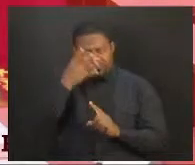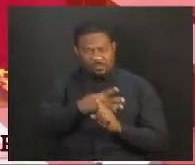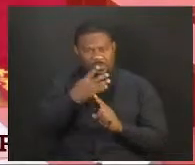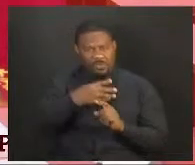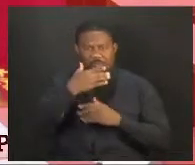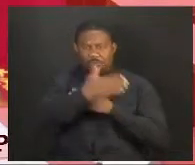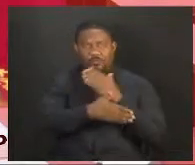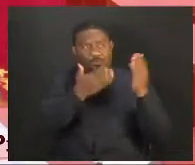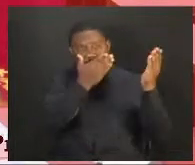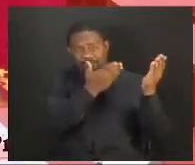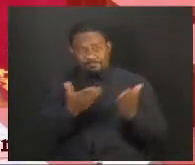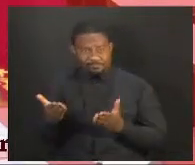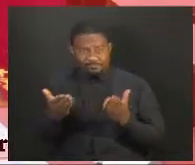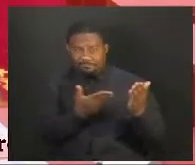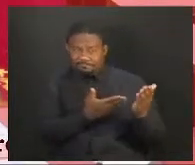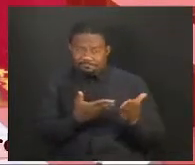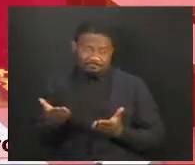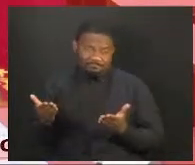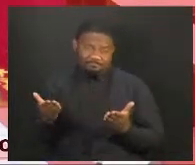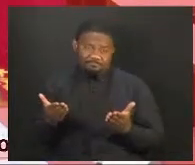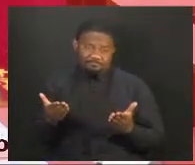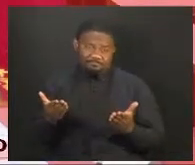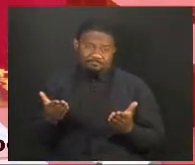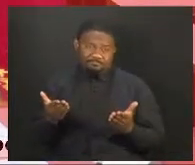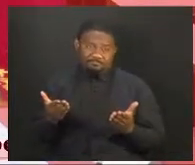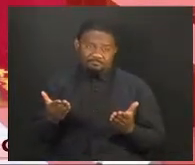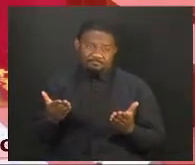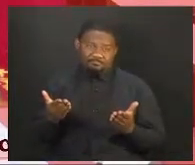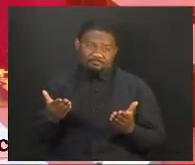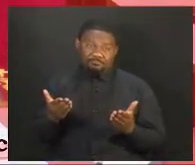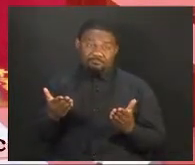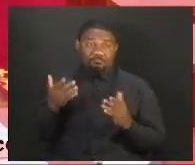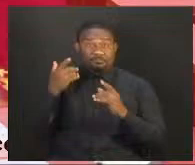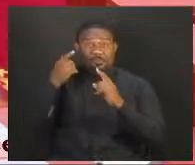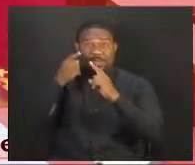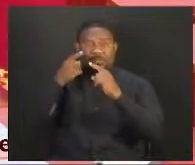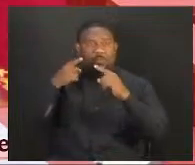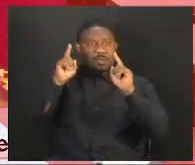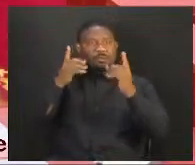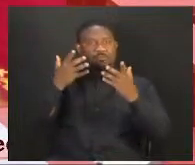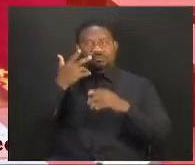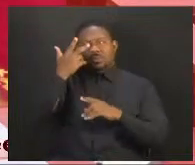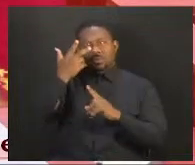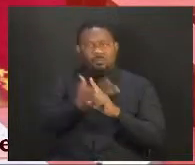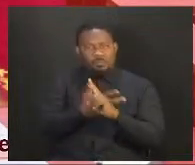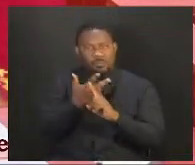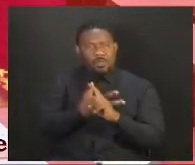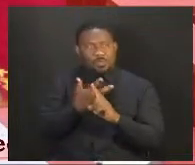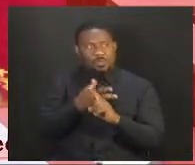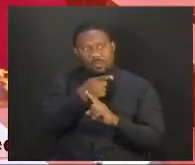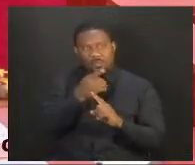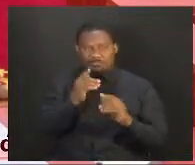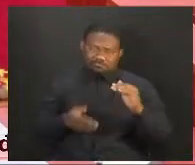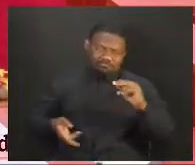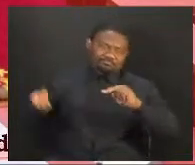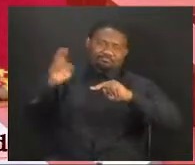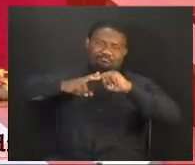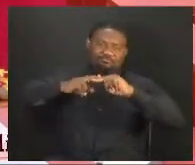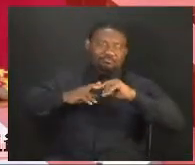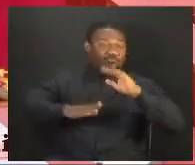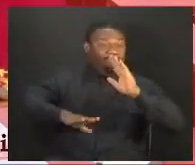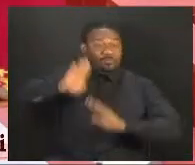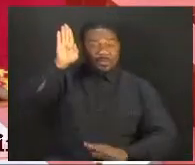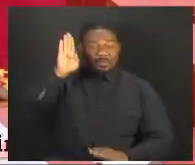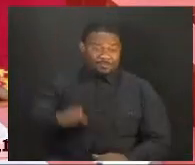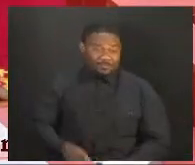imports, exceeding the target of a floor of 3 months of import cover. At the end